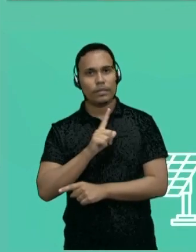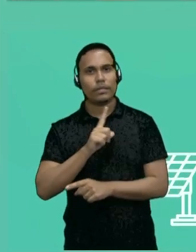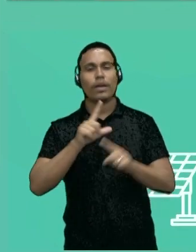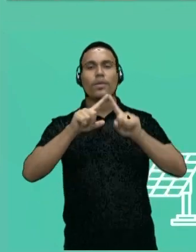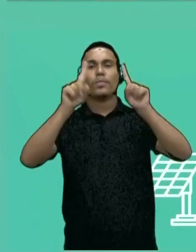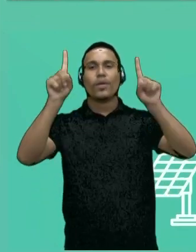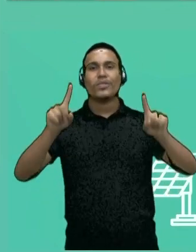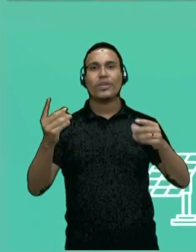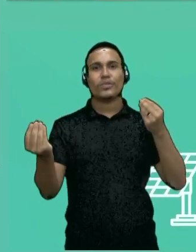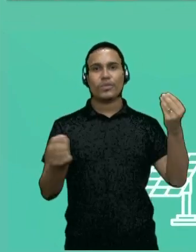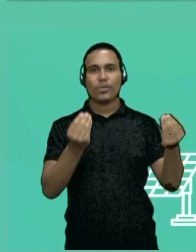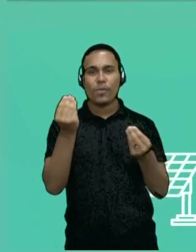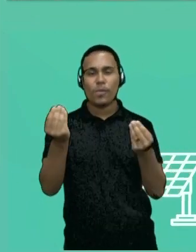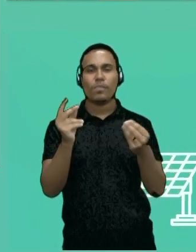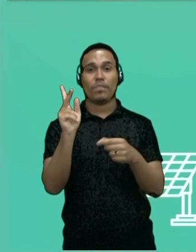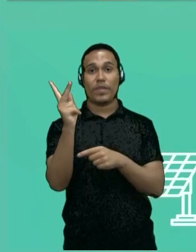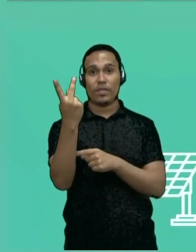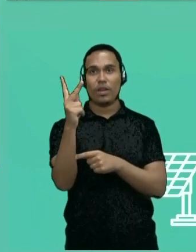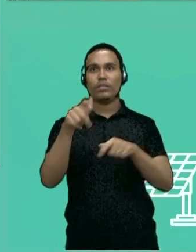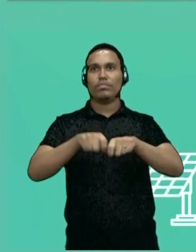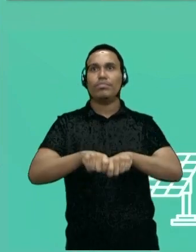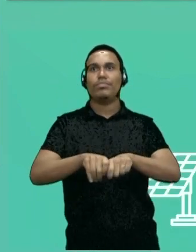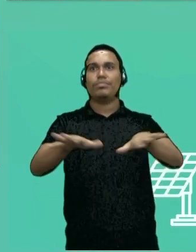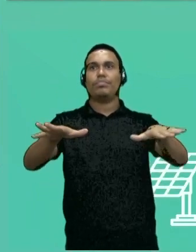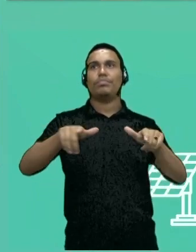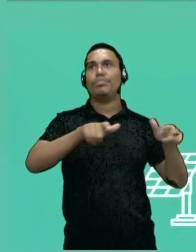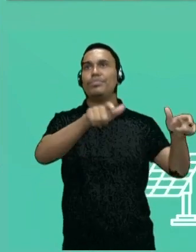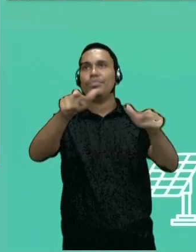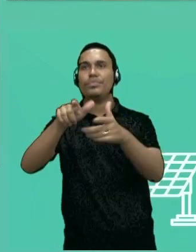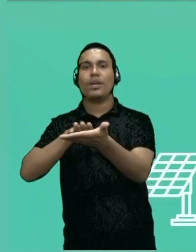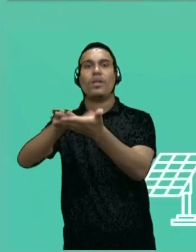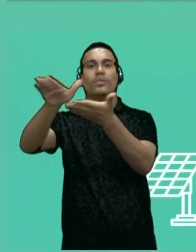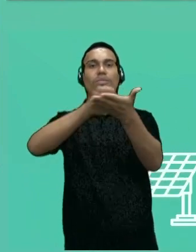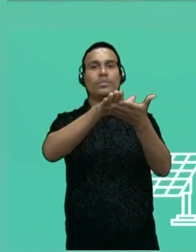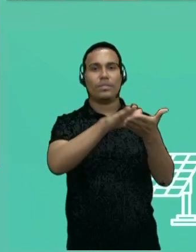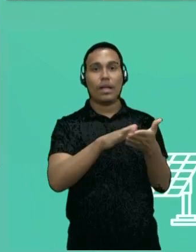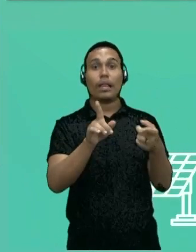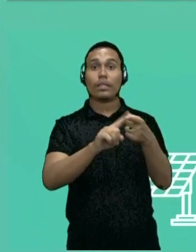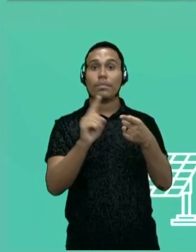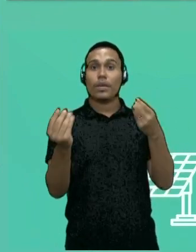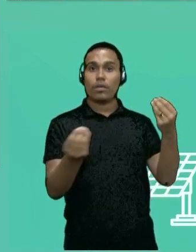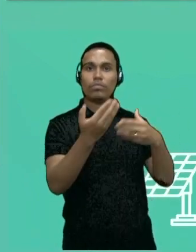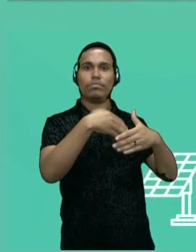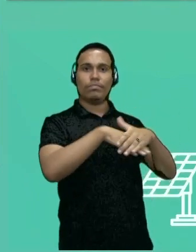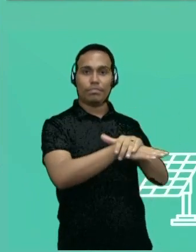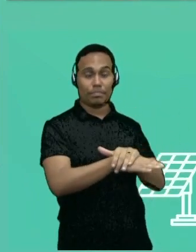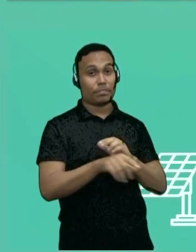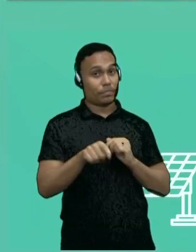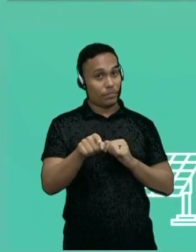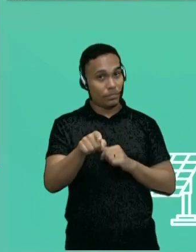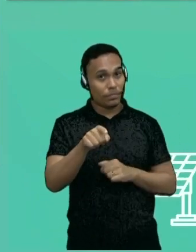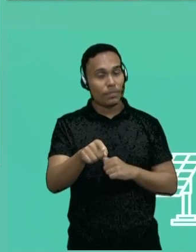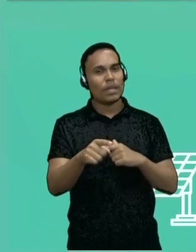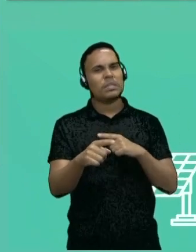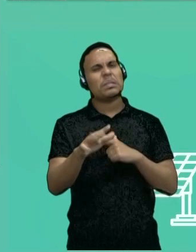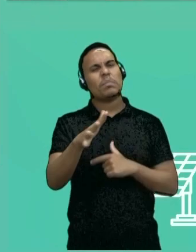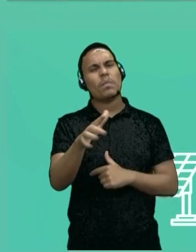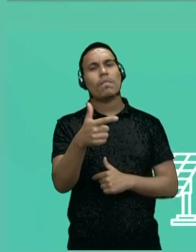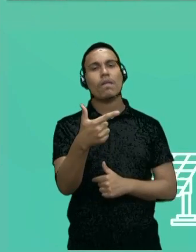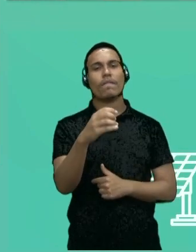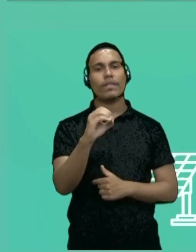very beginning, we saw a number of up to 20 gigawatt of hydrogen projects being in the pipeline up to